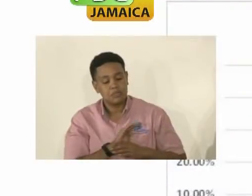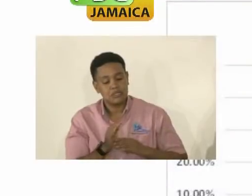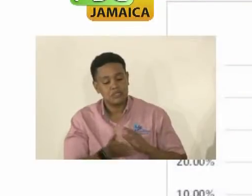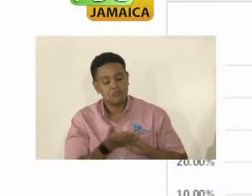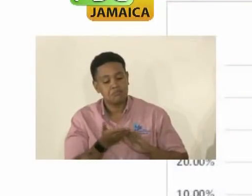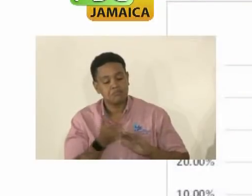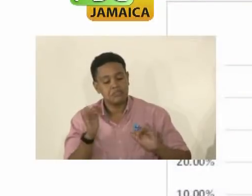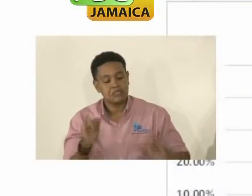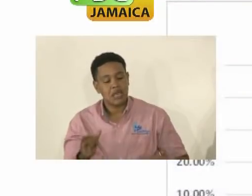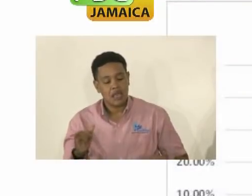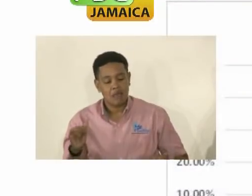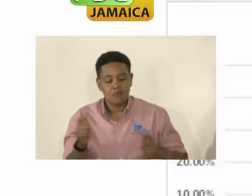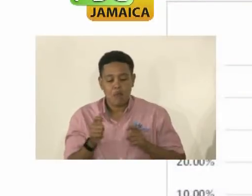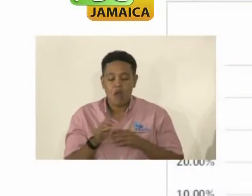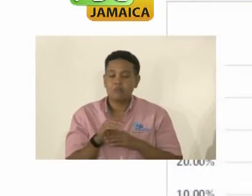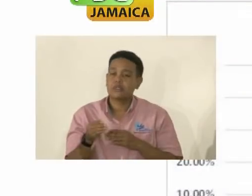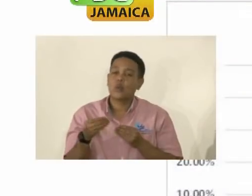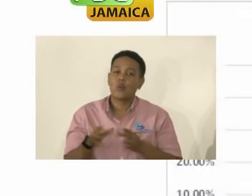as usual.